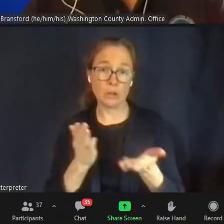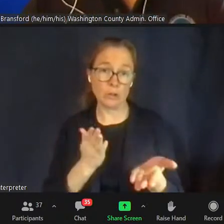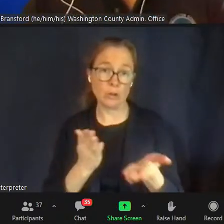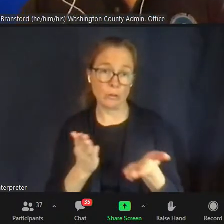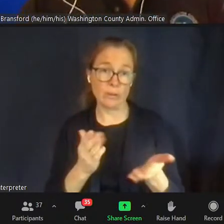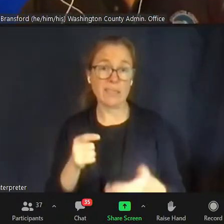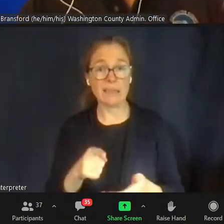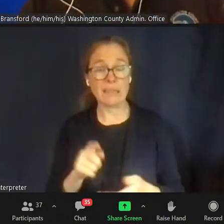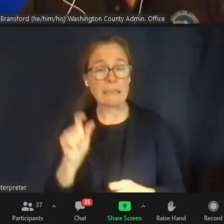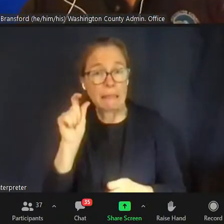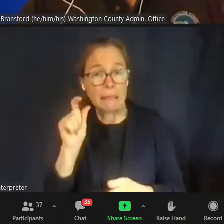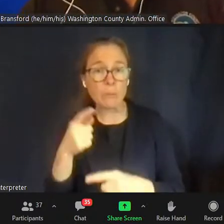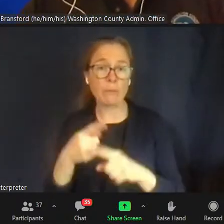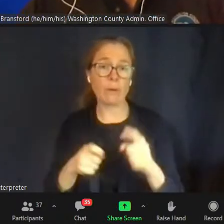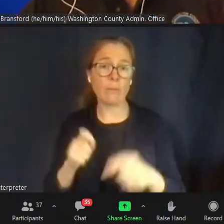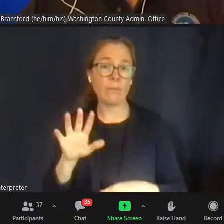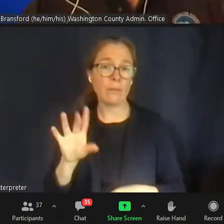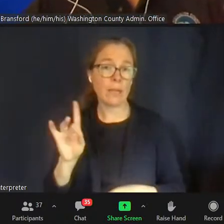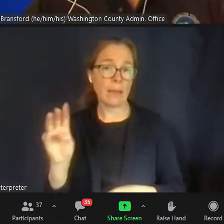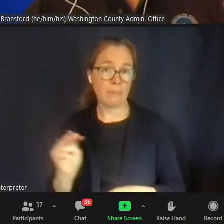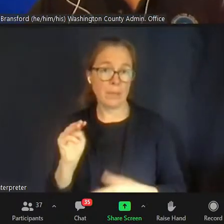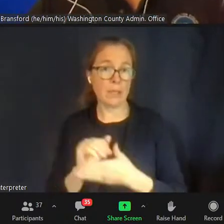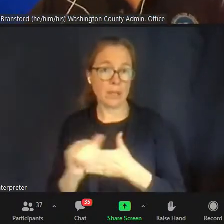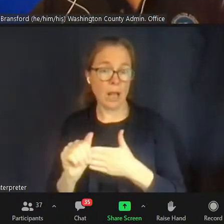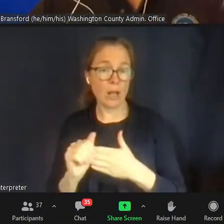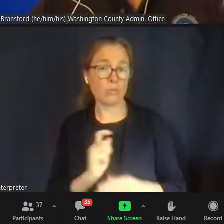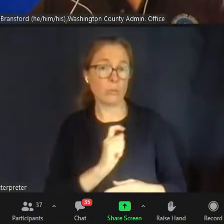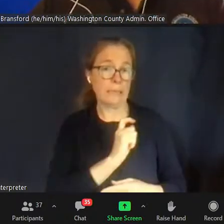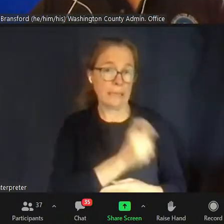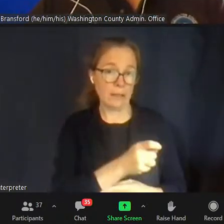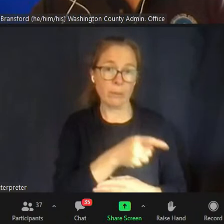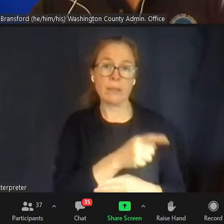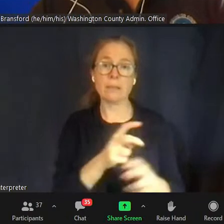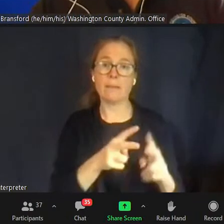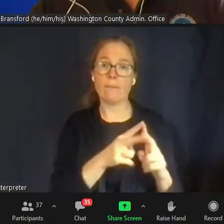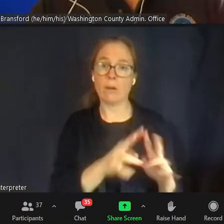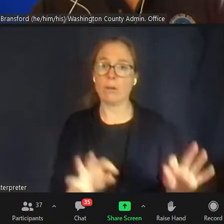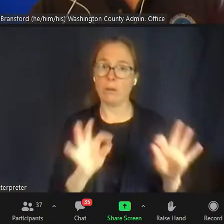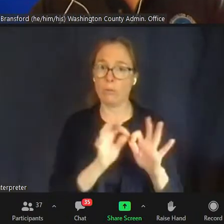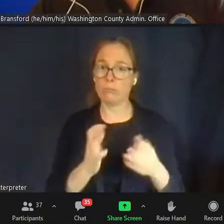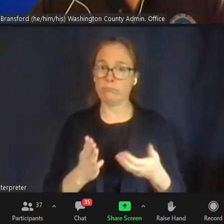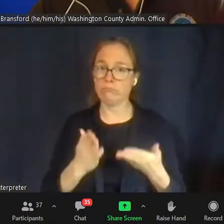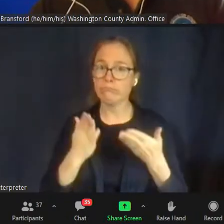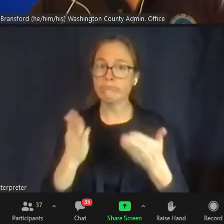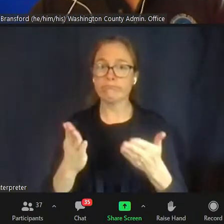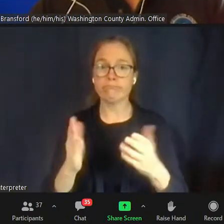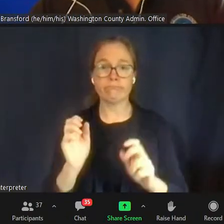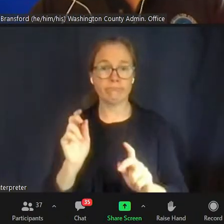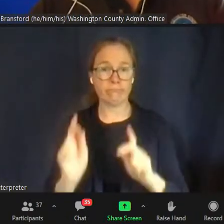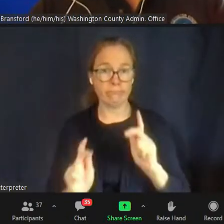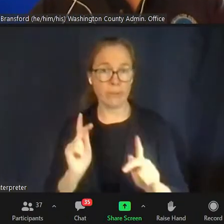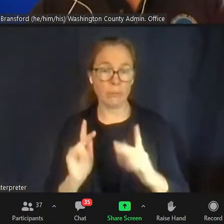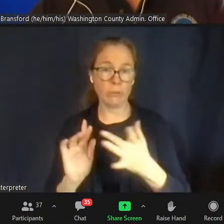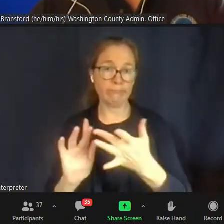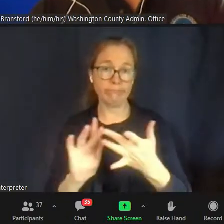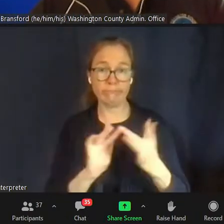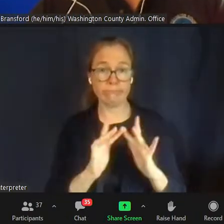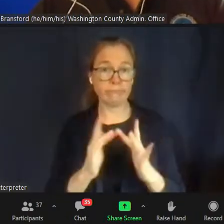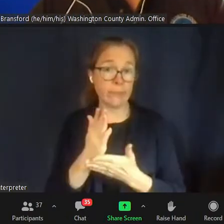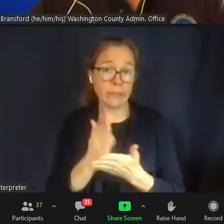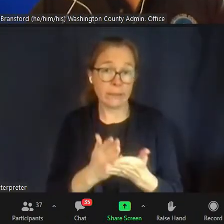$58 million, but certainly a very important aspect to provide folks who just don't